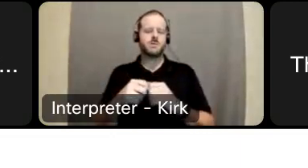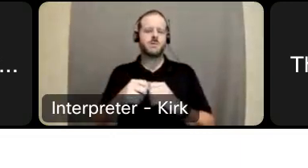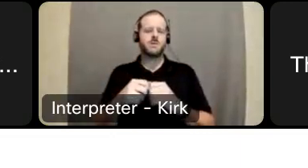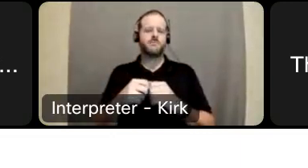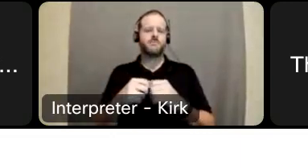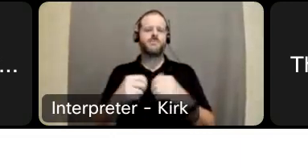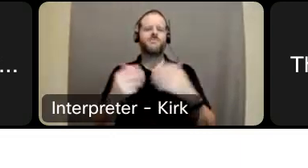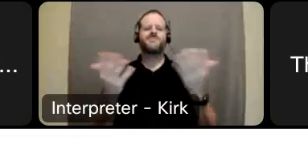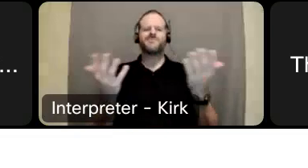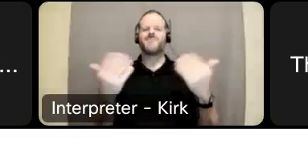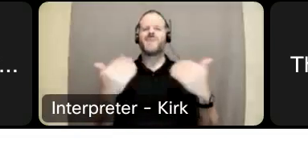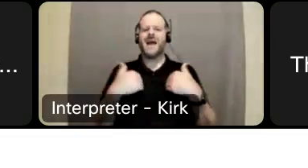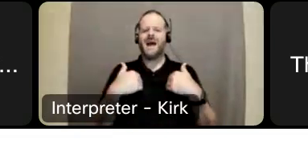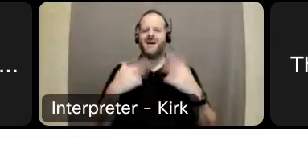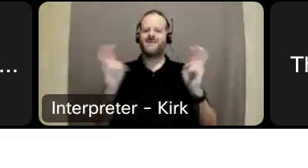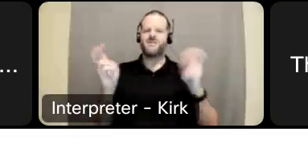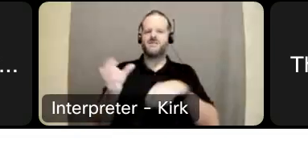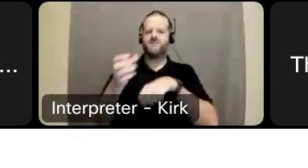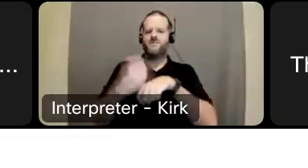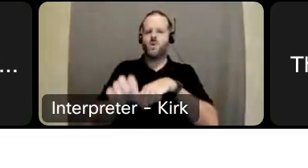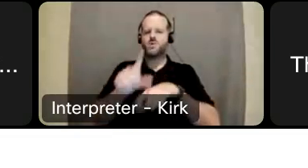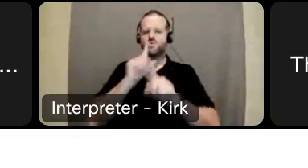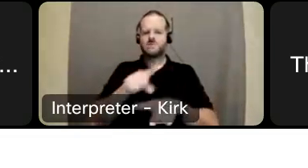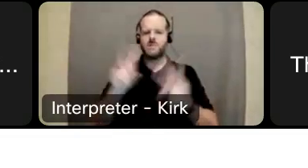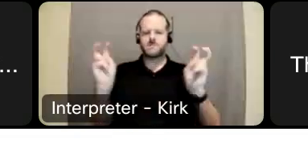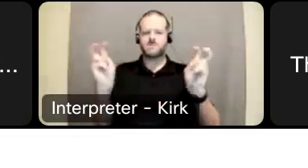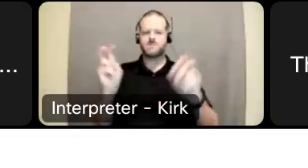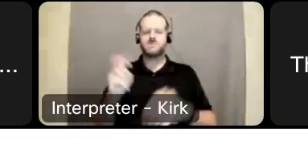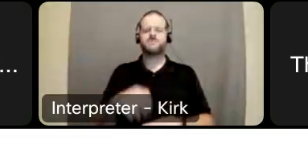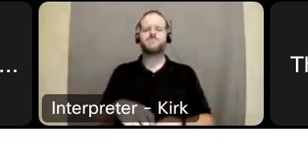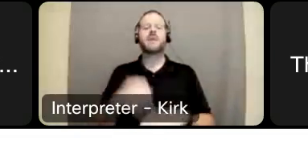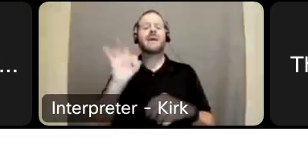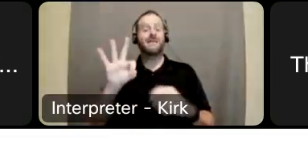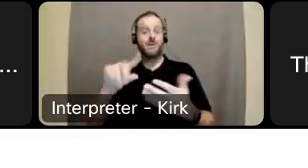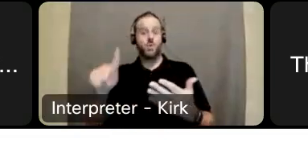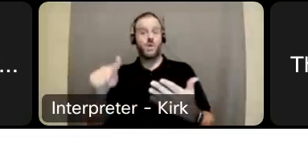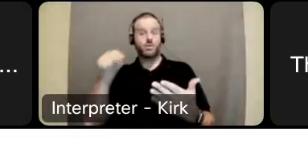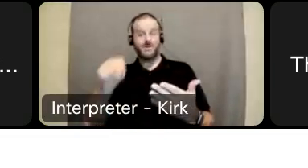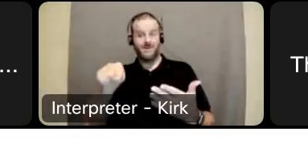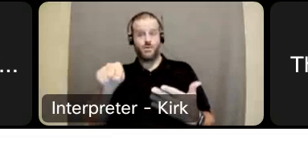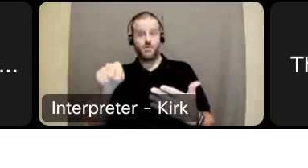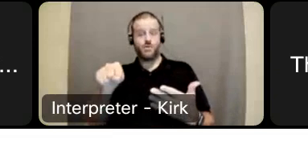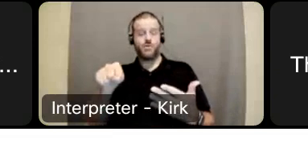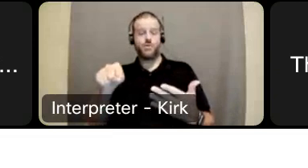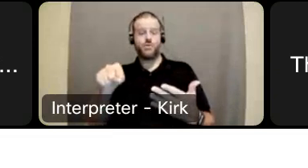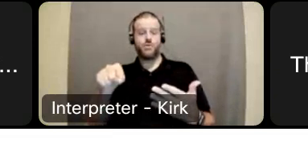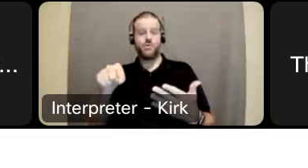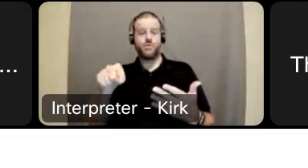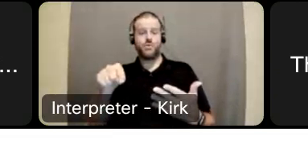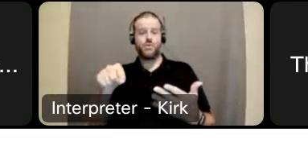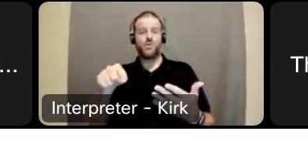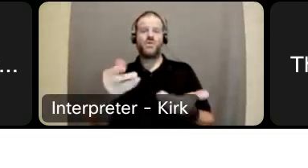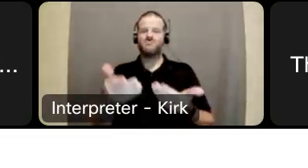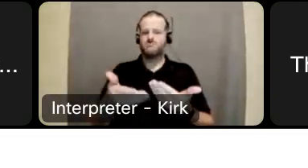have some sort of a forced response. So if the question is in there and you're being asked it, we almost